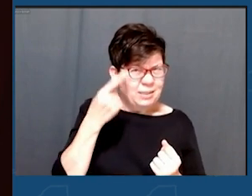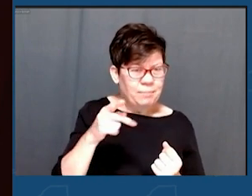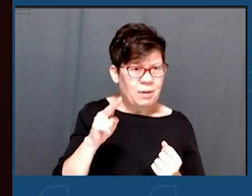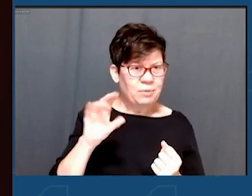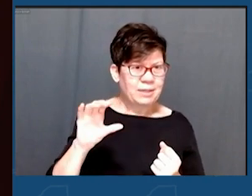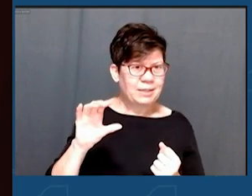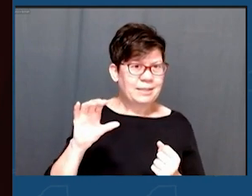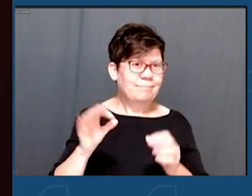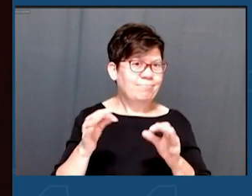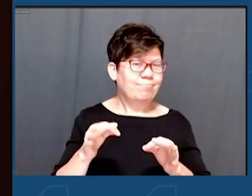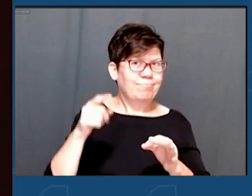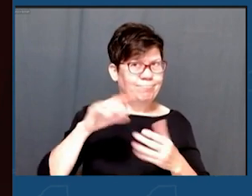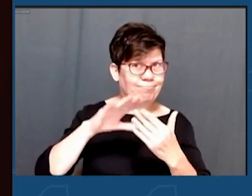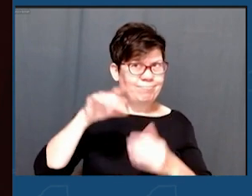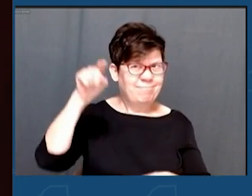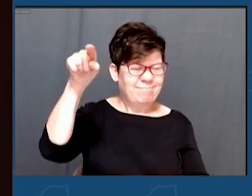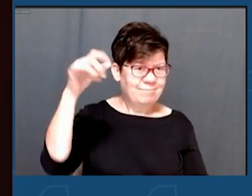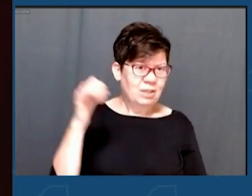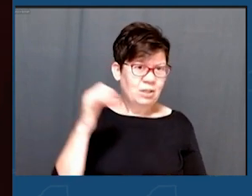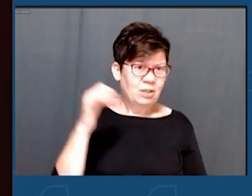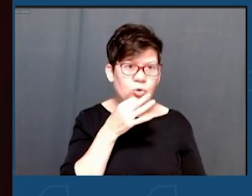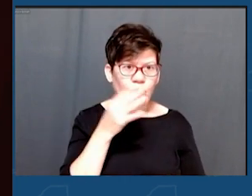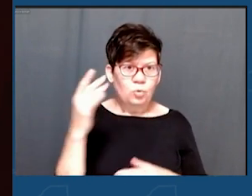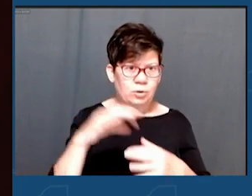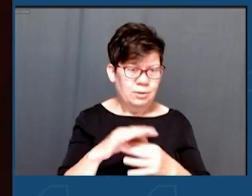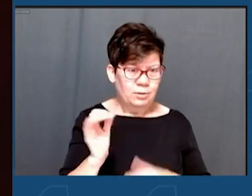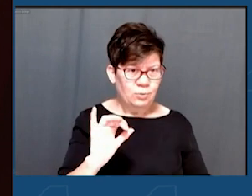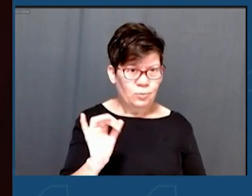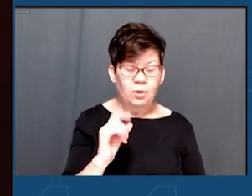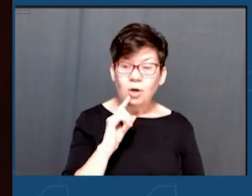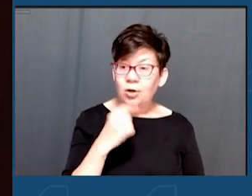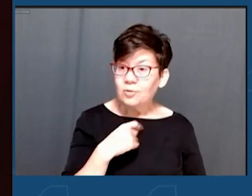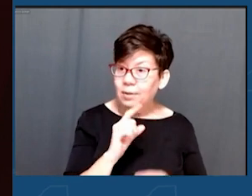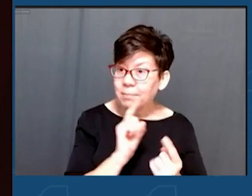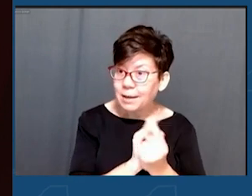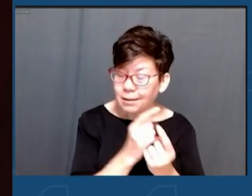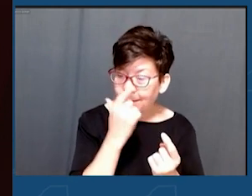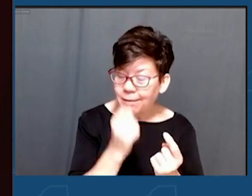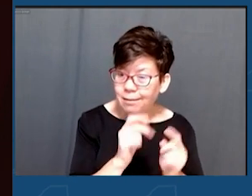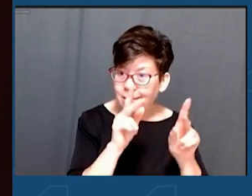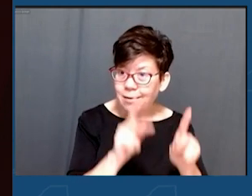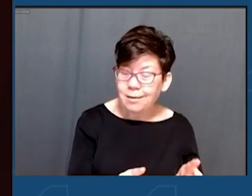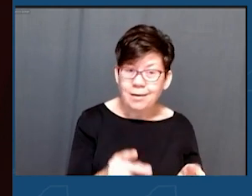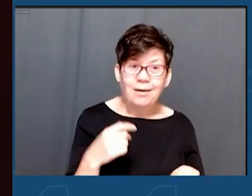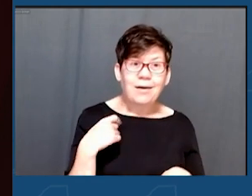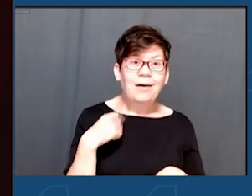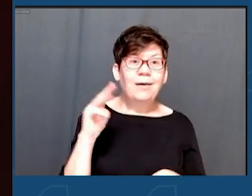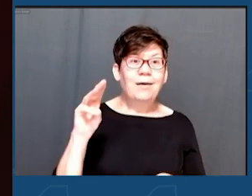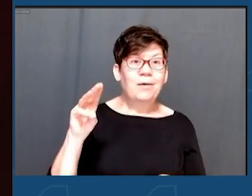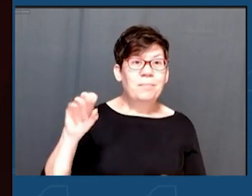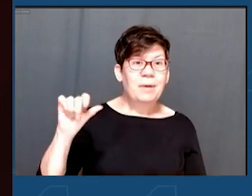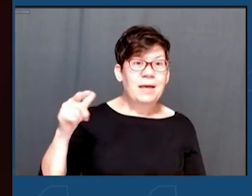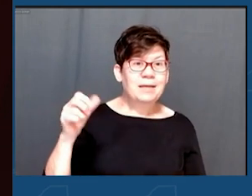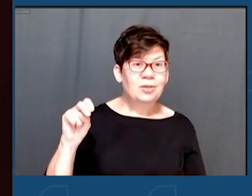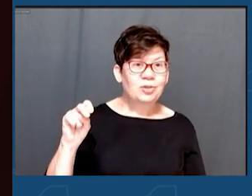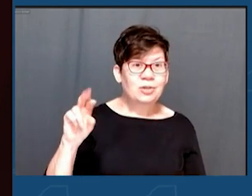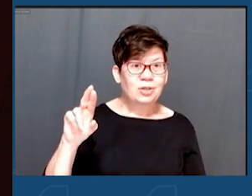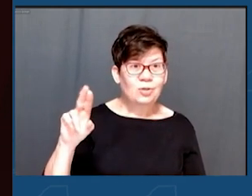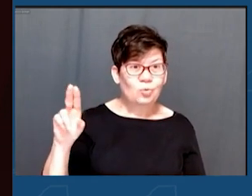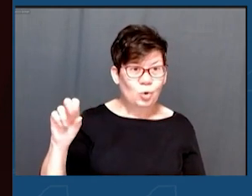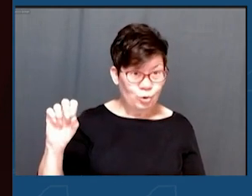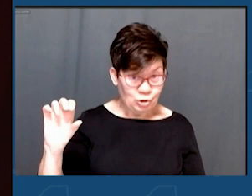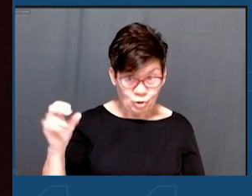Ann Visnaskis is doing. She'll be joining us in a few minutes. But also, I met the most interesting person, Megan Roosh. Are you in the audience, Megan Roosh? Where are